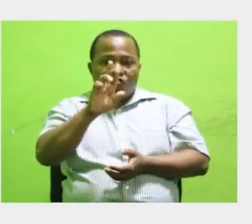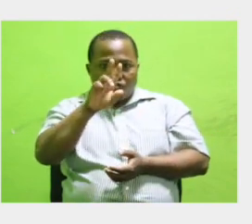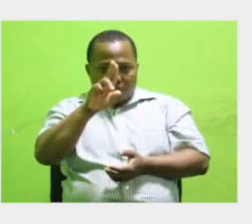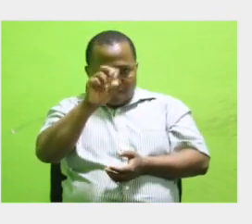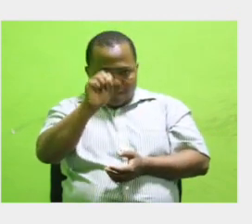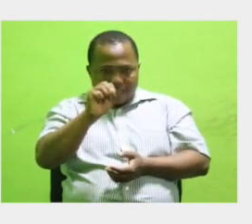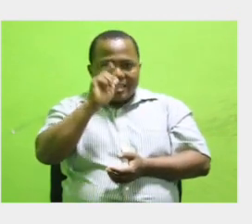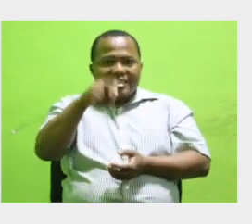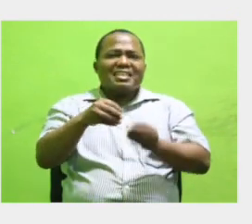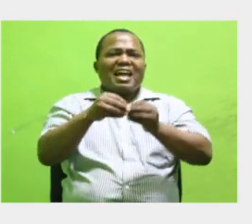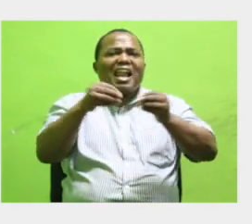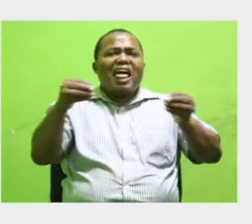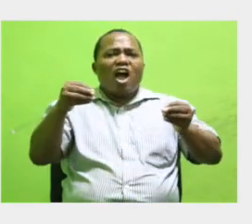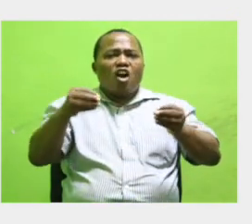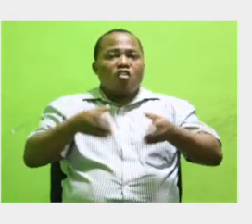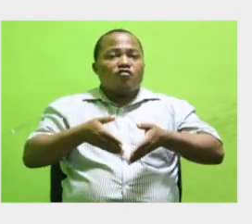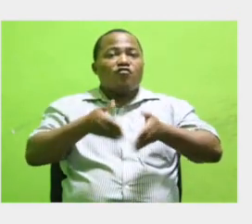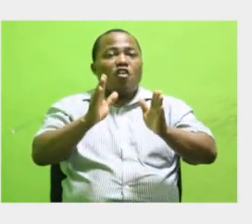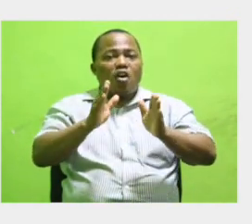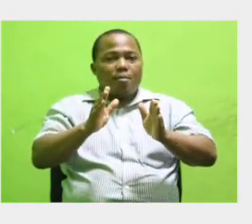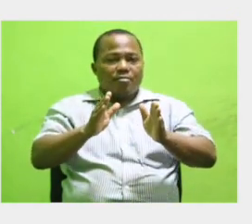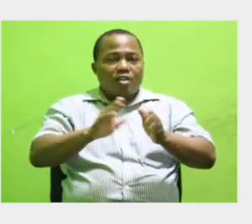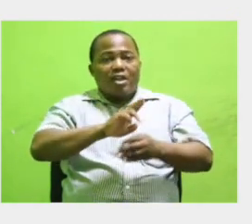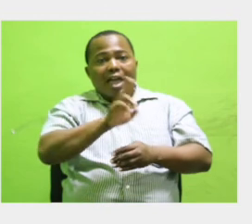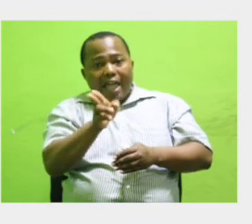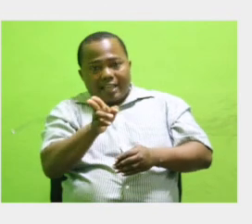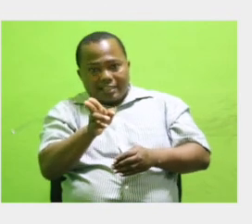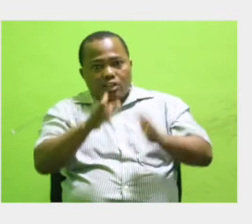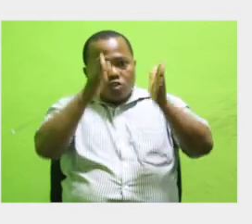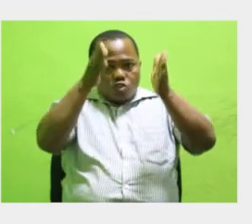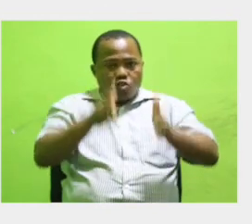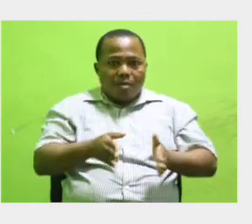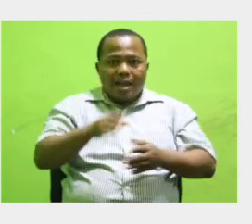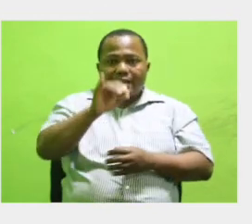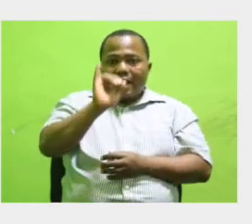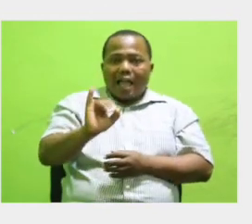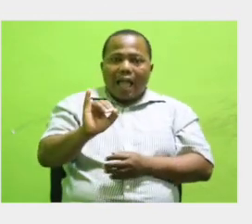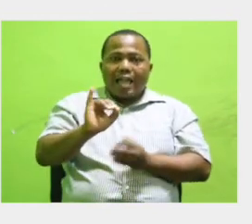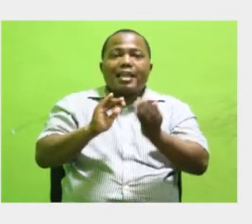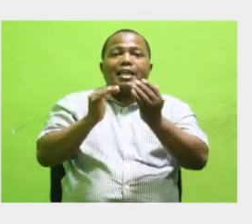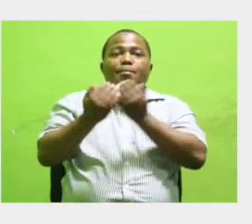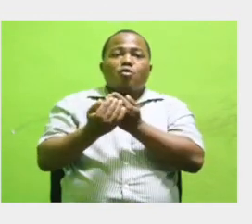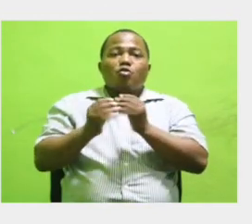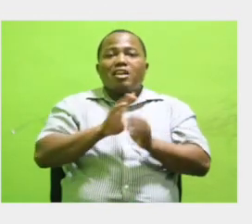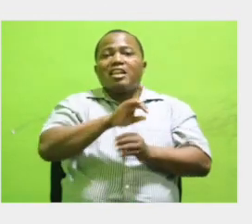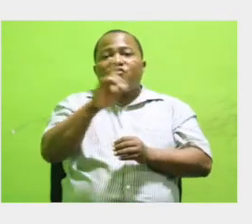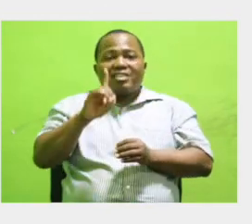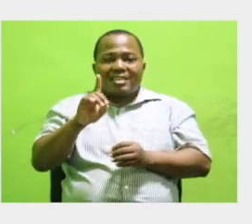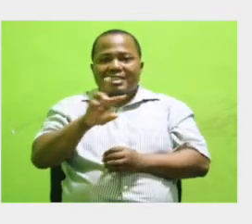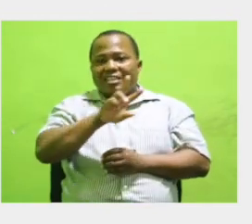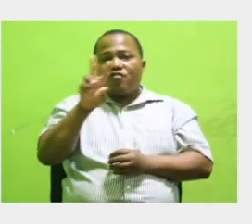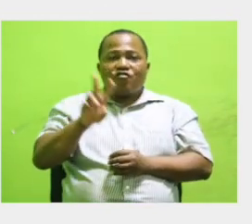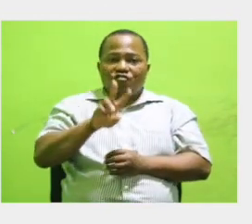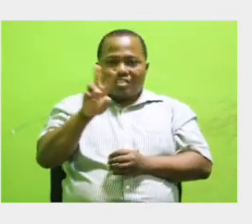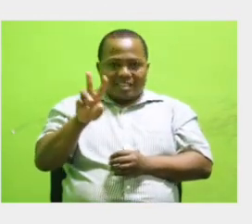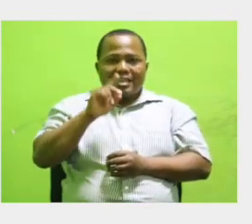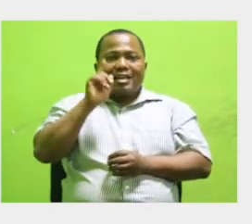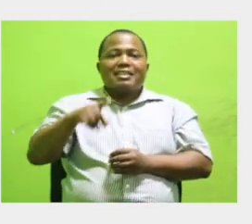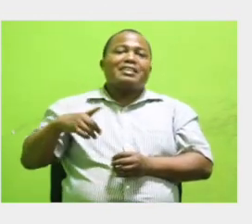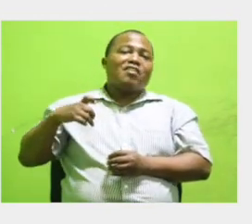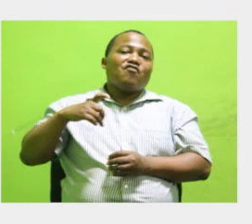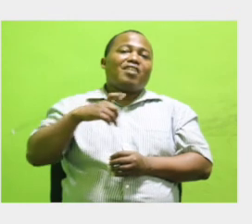contact. That is, STIs are sexually transmitted infections, while HIV and